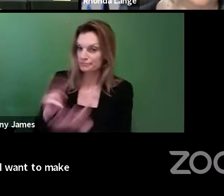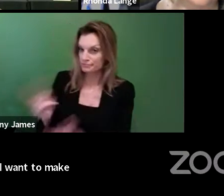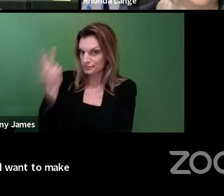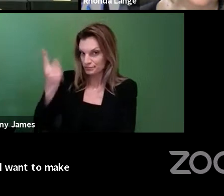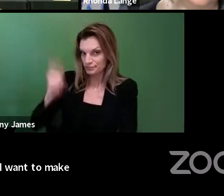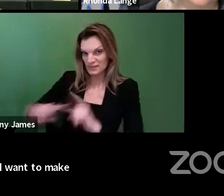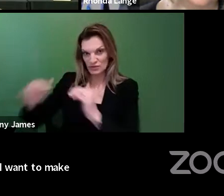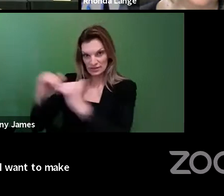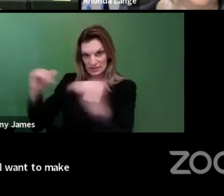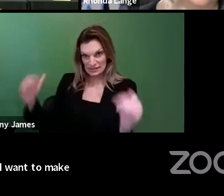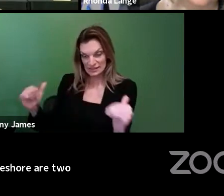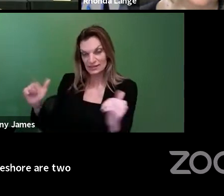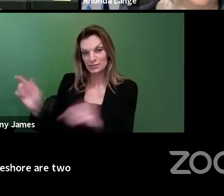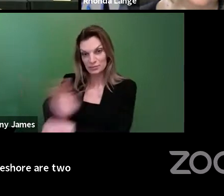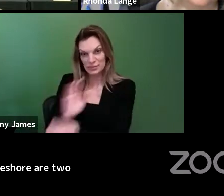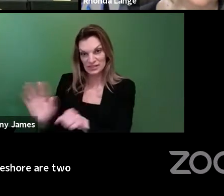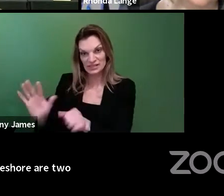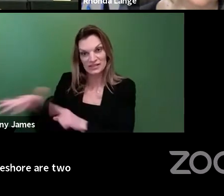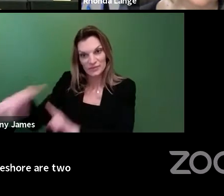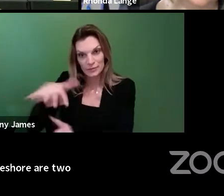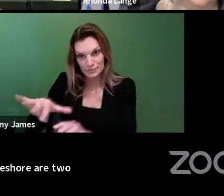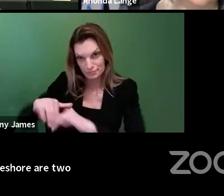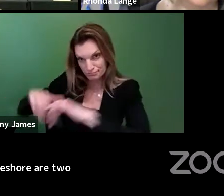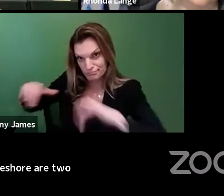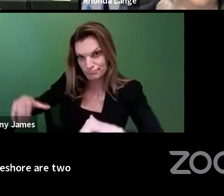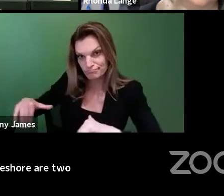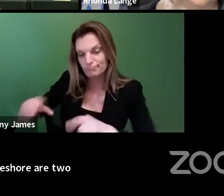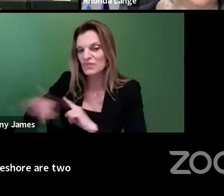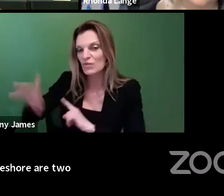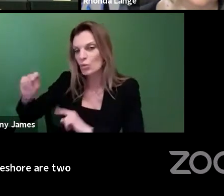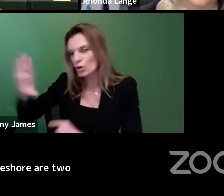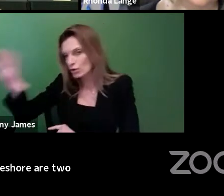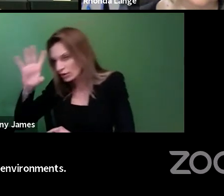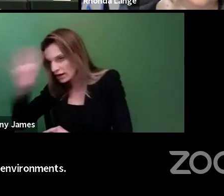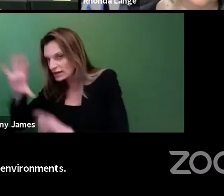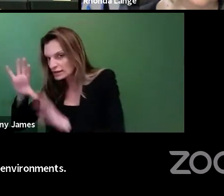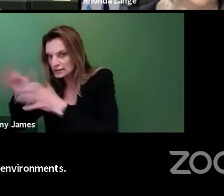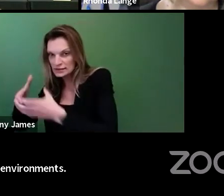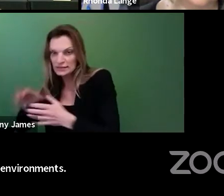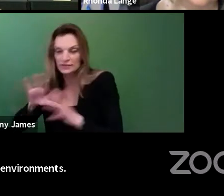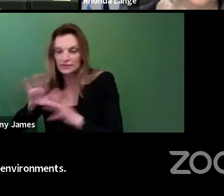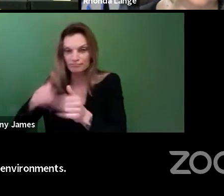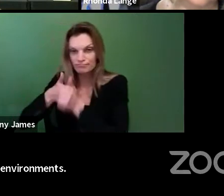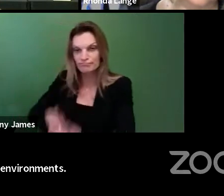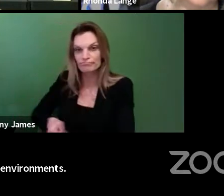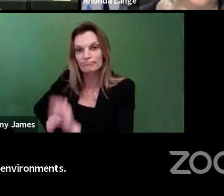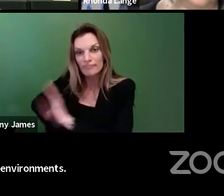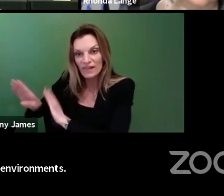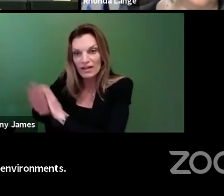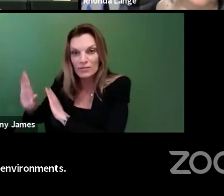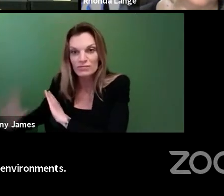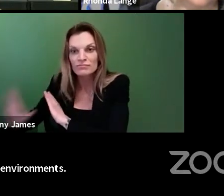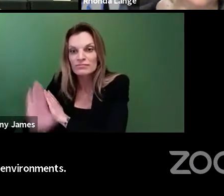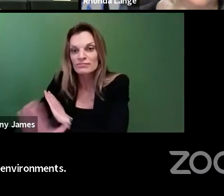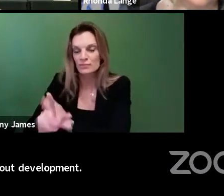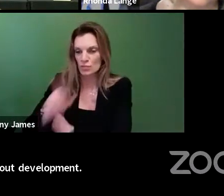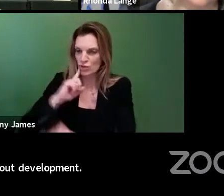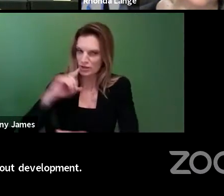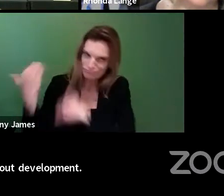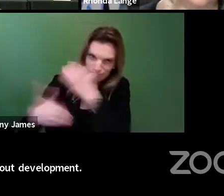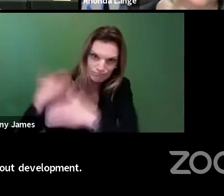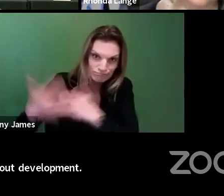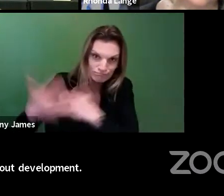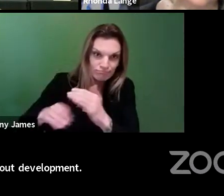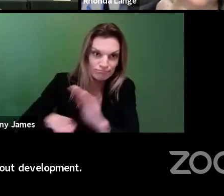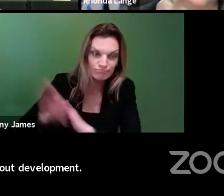business type of environments. They have different ideas about development. They have developed very rapidly in Grand